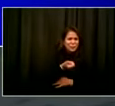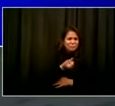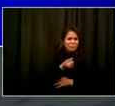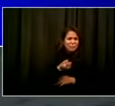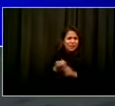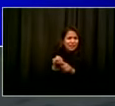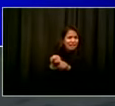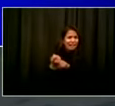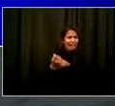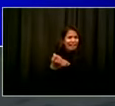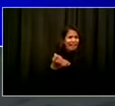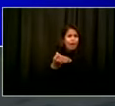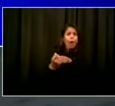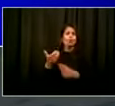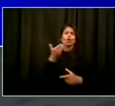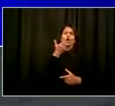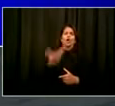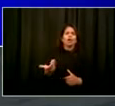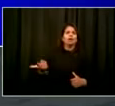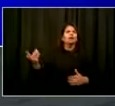York City have achieved. A